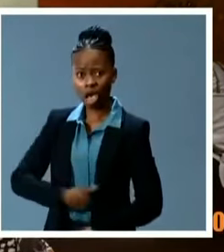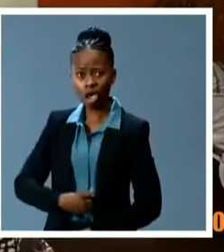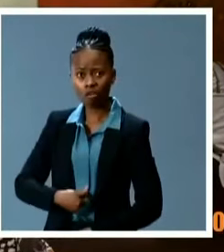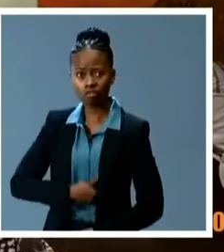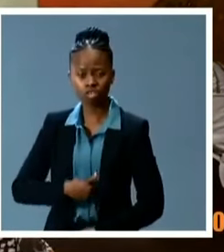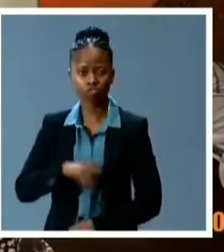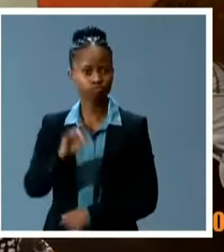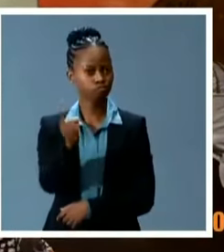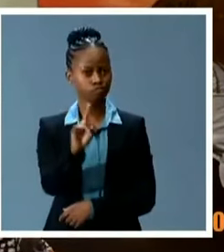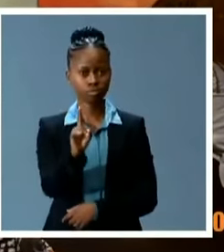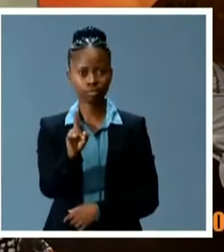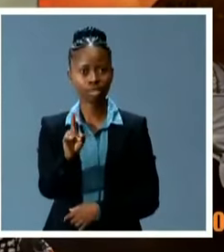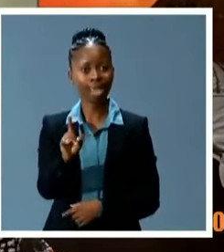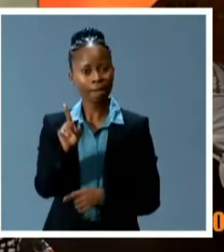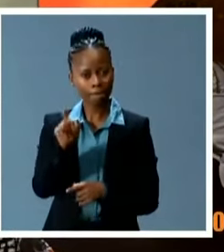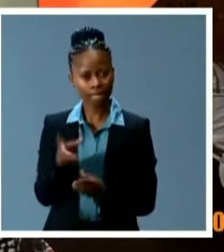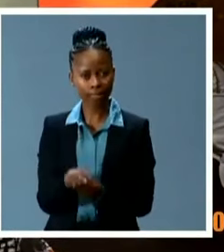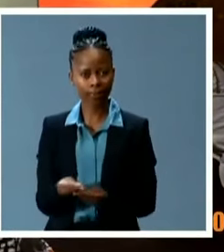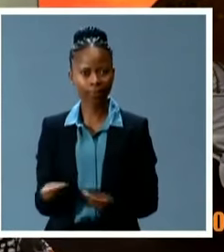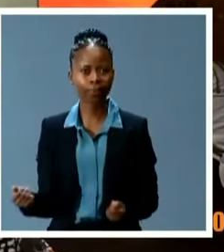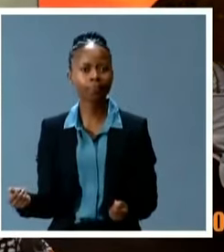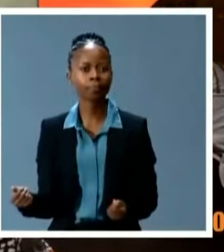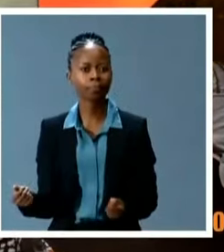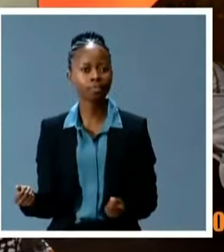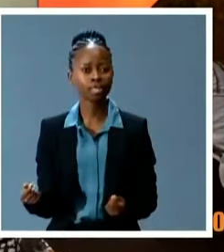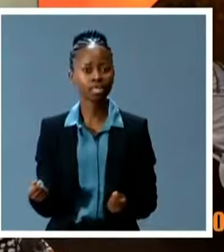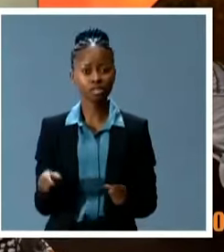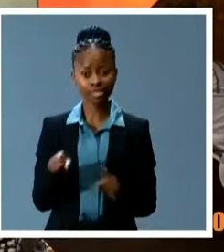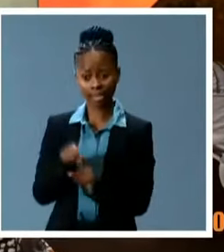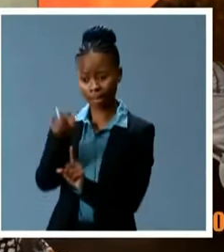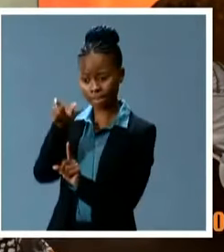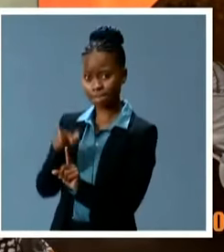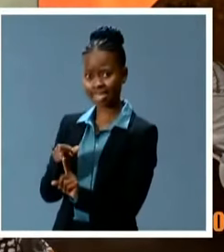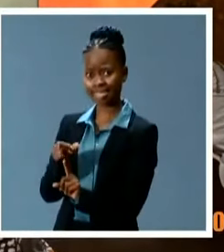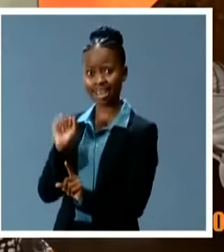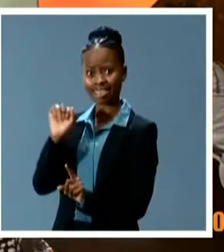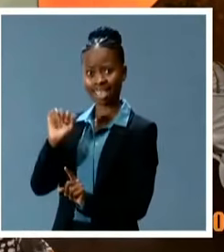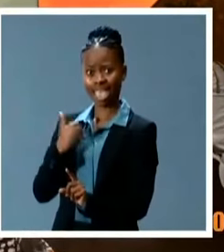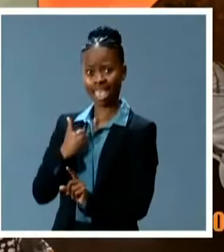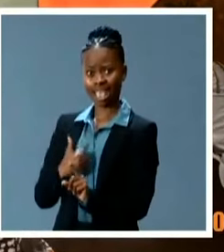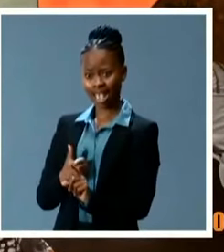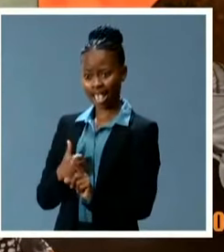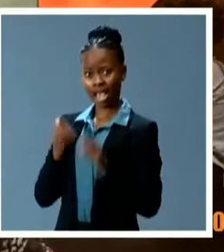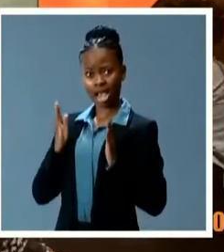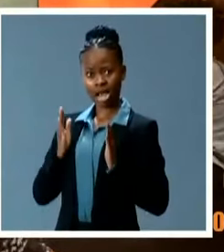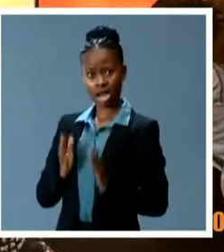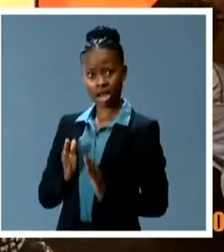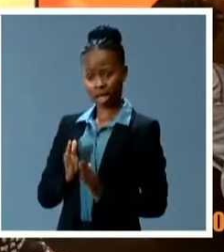that any should be stripped of their human dignity, as we were.